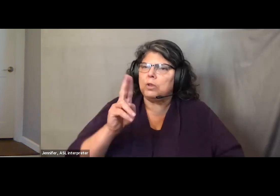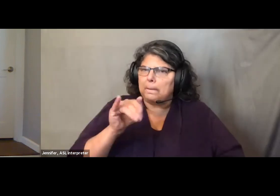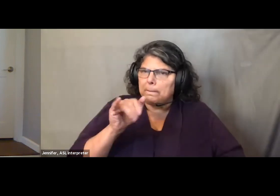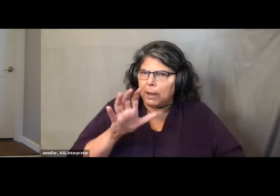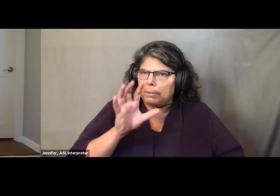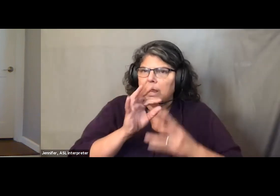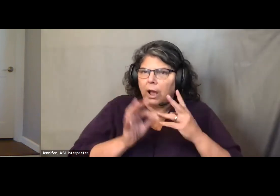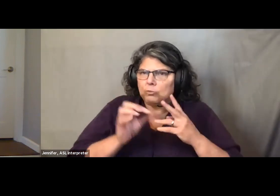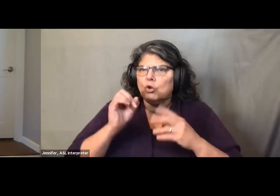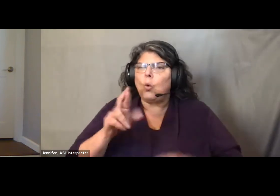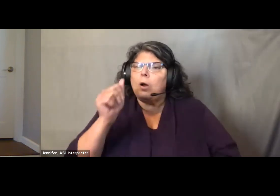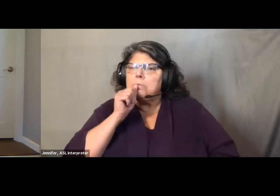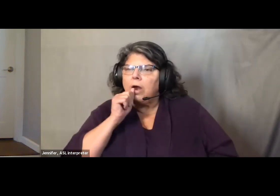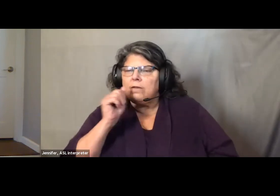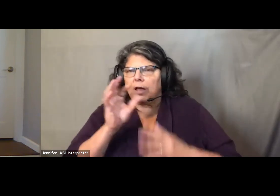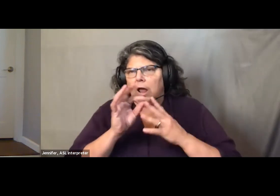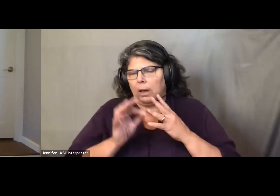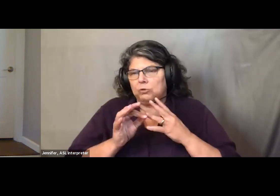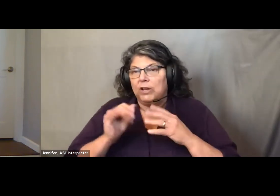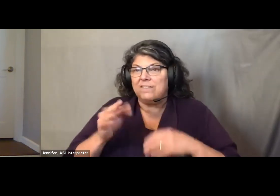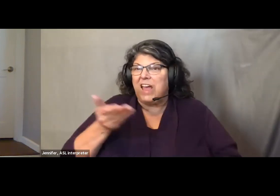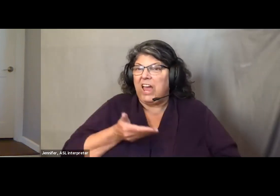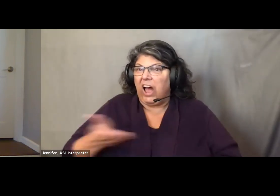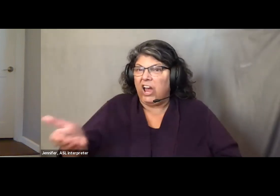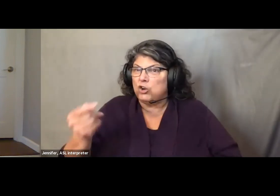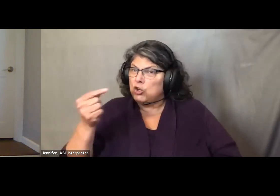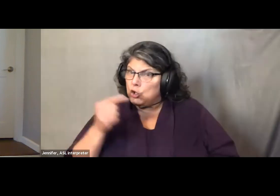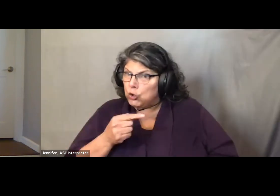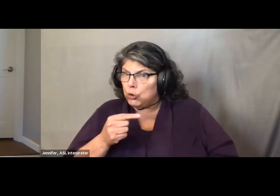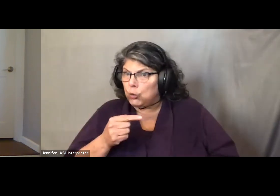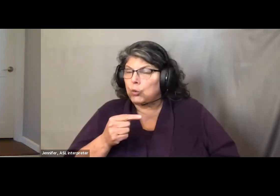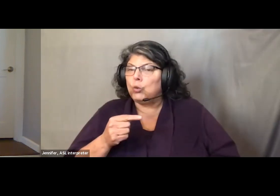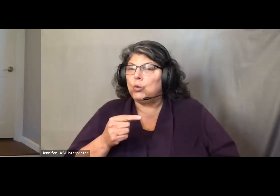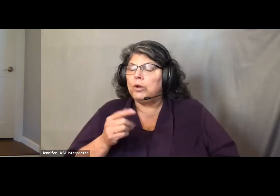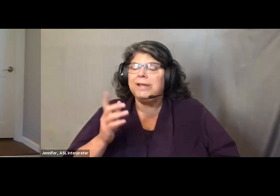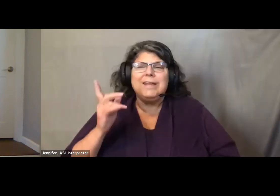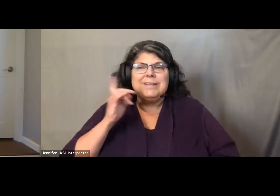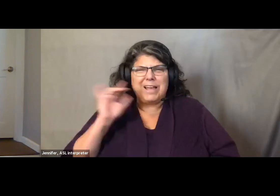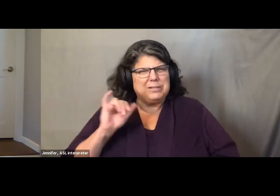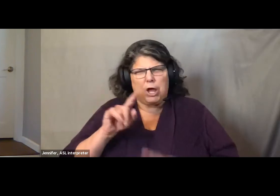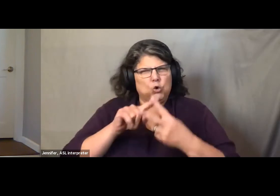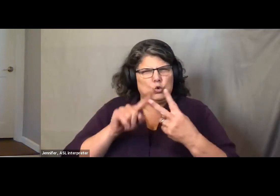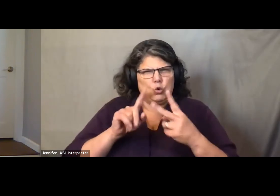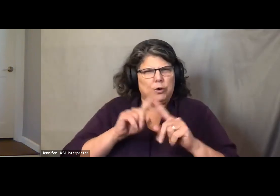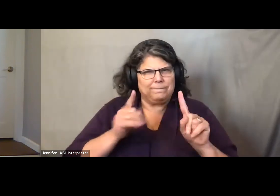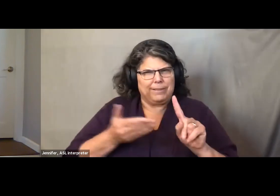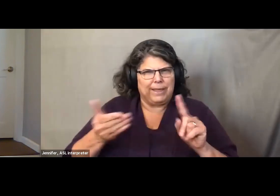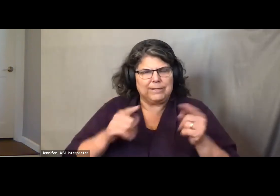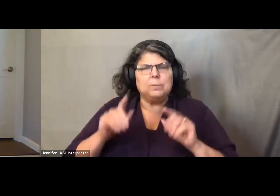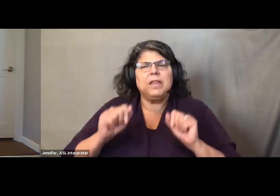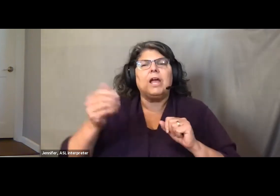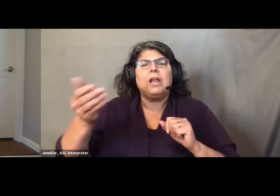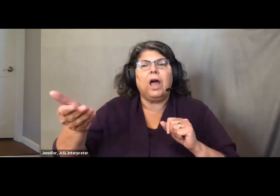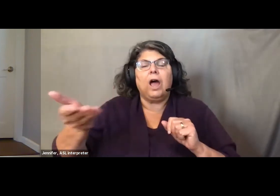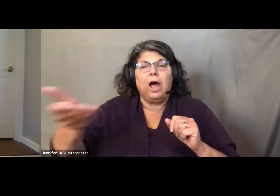private option. If they're hiring you, basically it sounds like two different things. They can hire